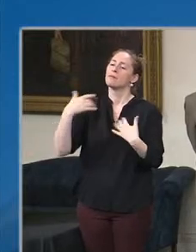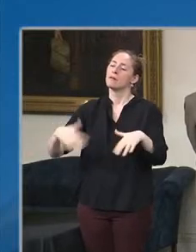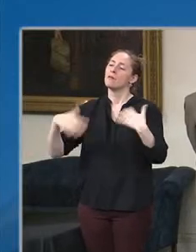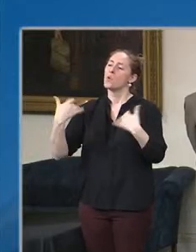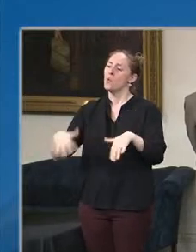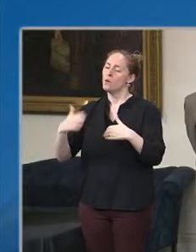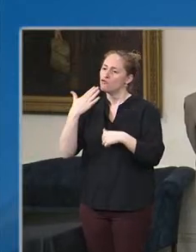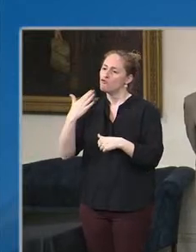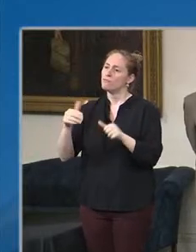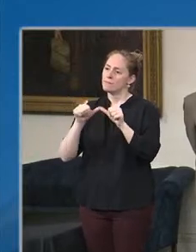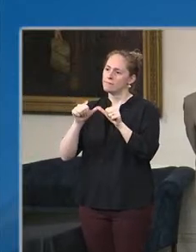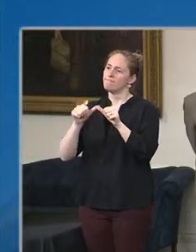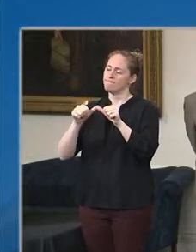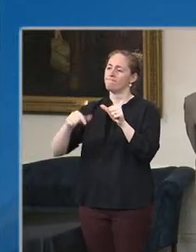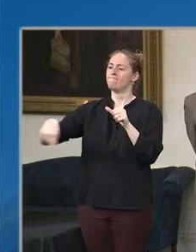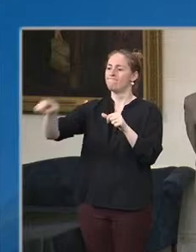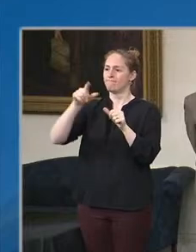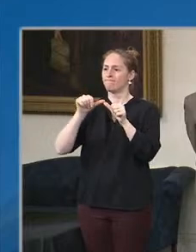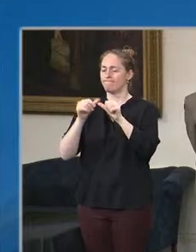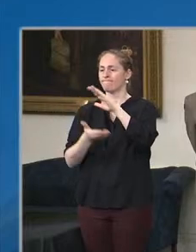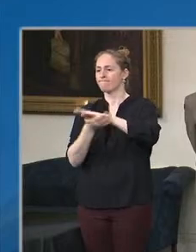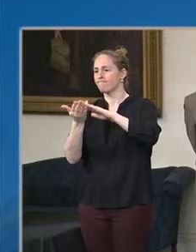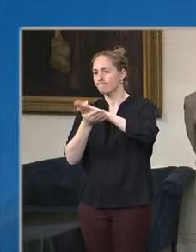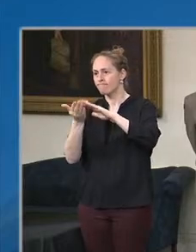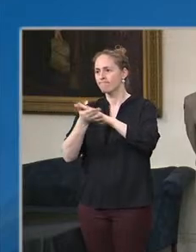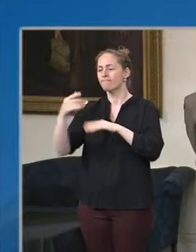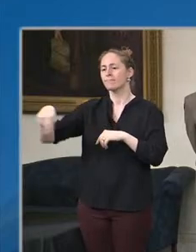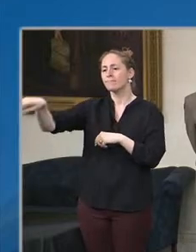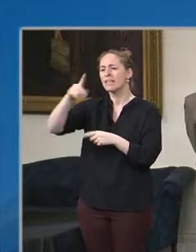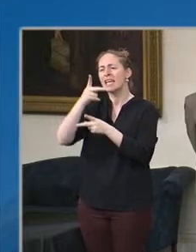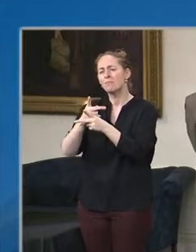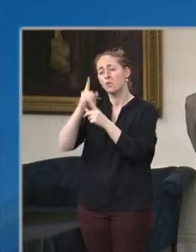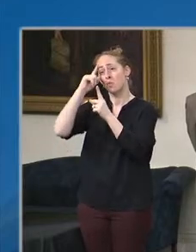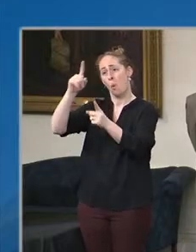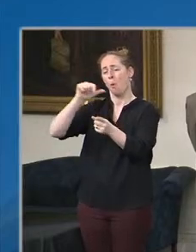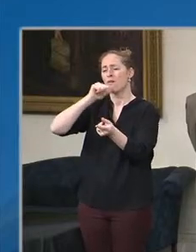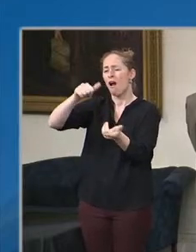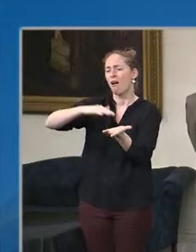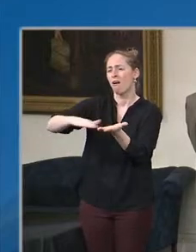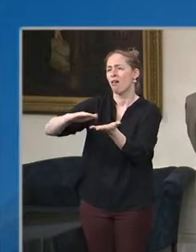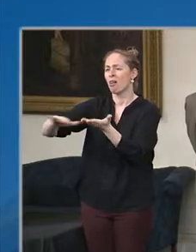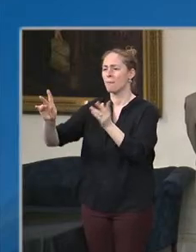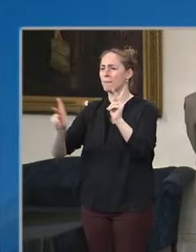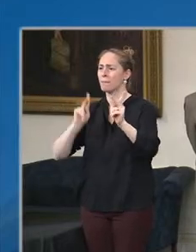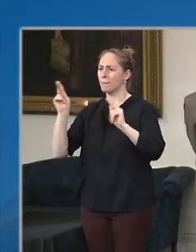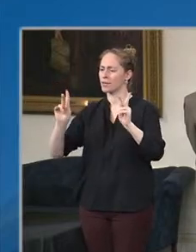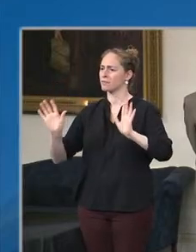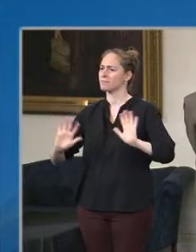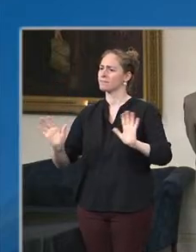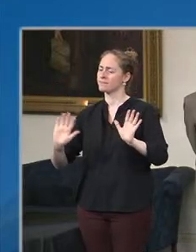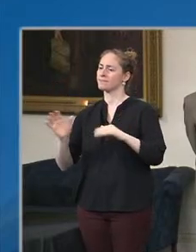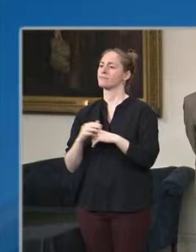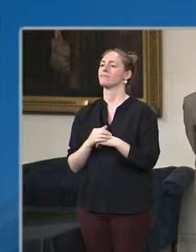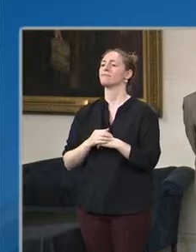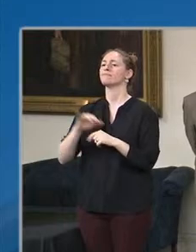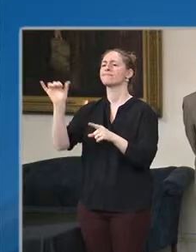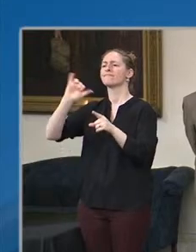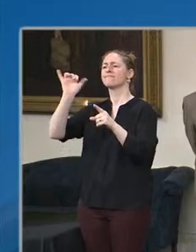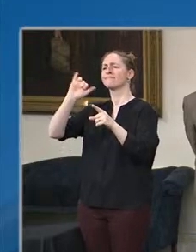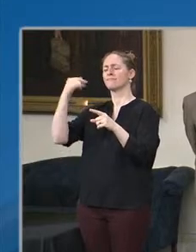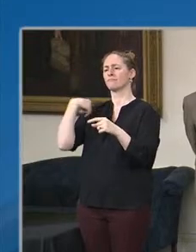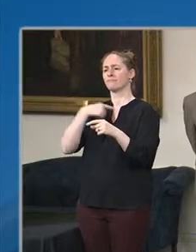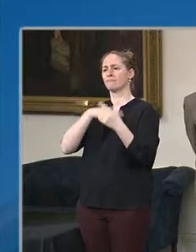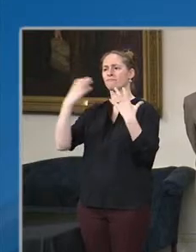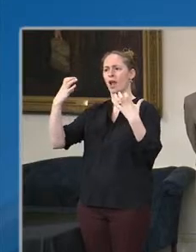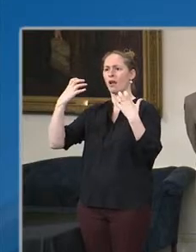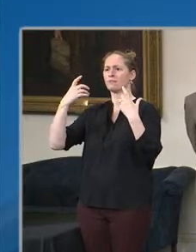their employees on their payrolls. We're also announcing a major investment in affordable housing. We will